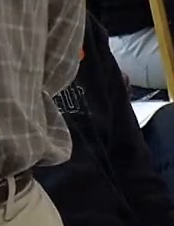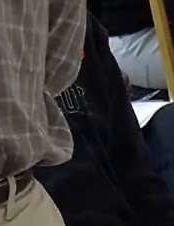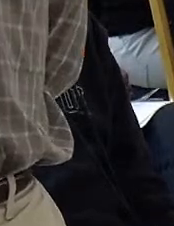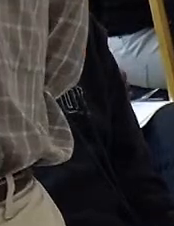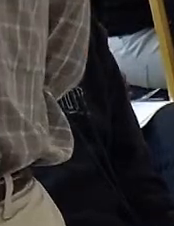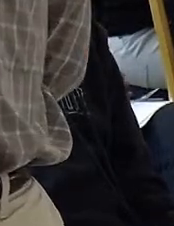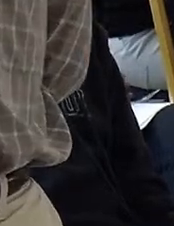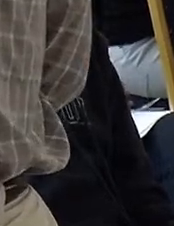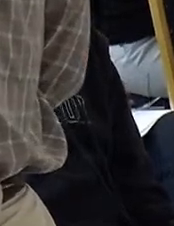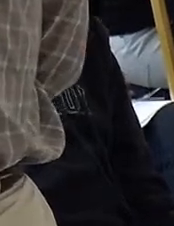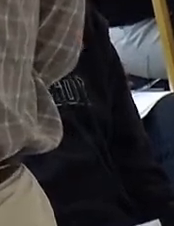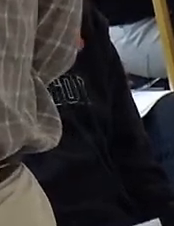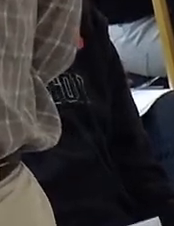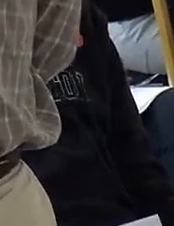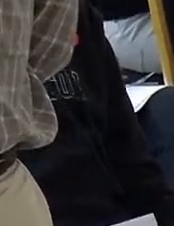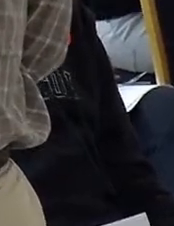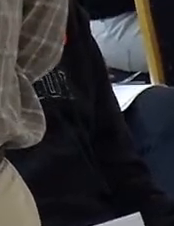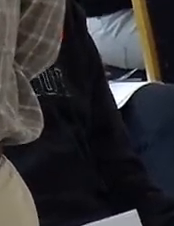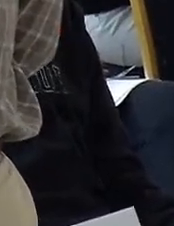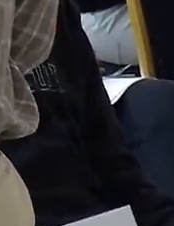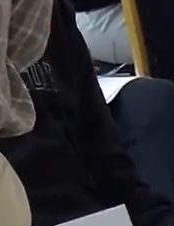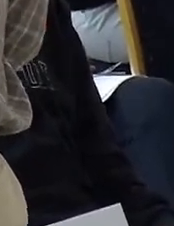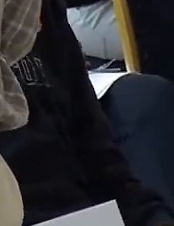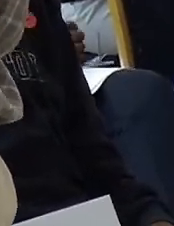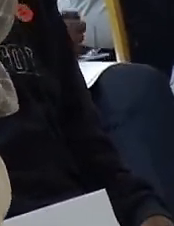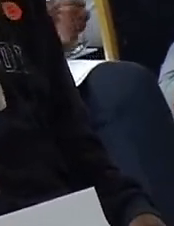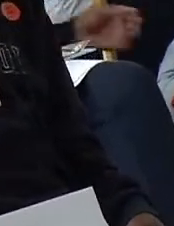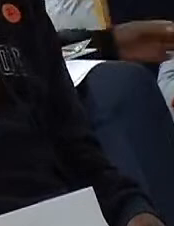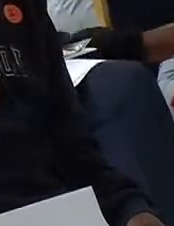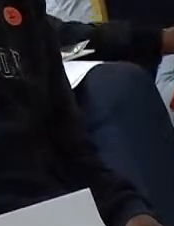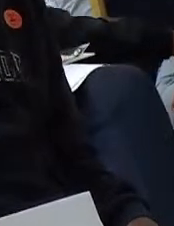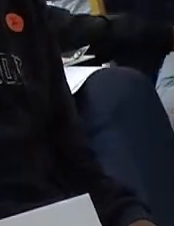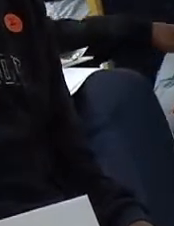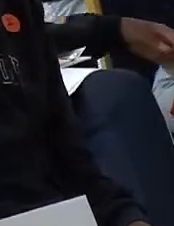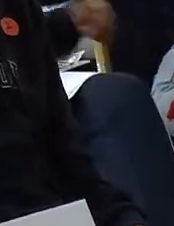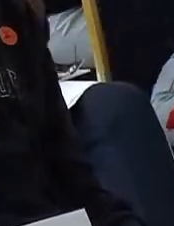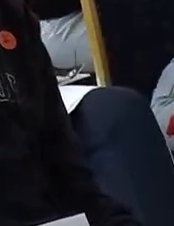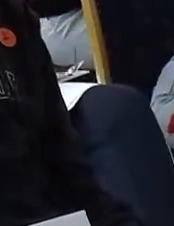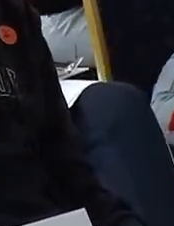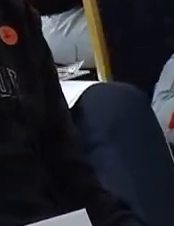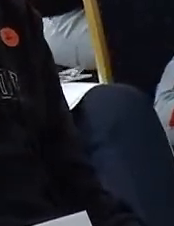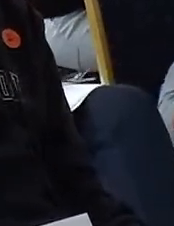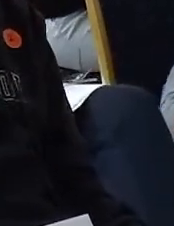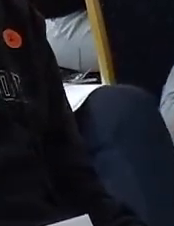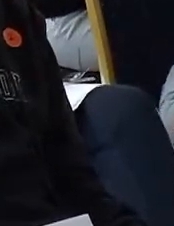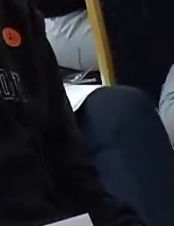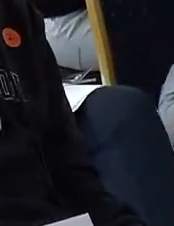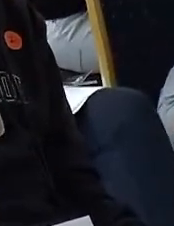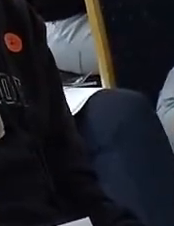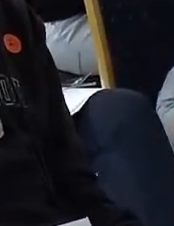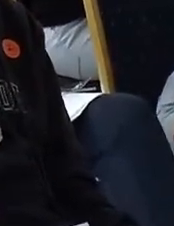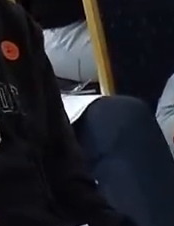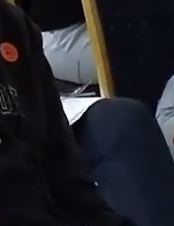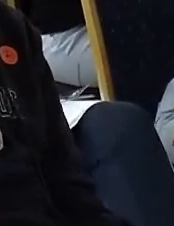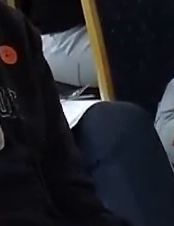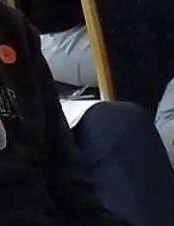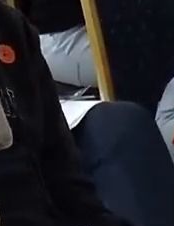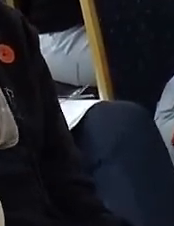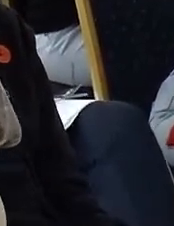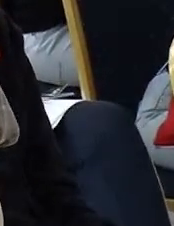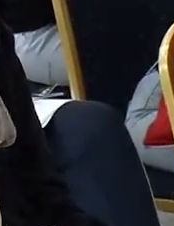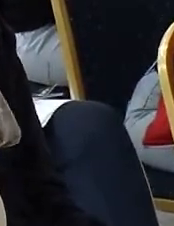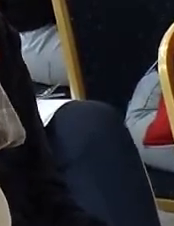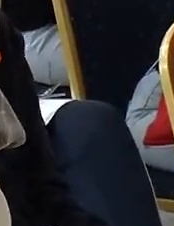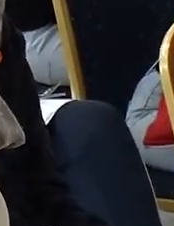tla mo morago ga gage ke a mo fila nna. Even this gentleman who just spoke here, I hear him and